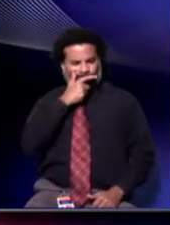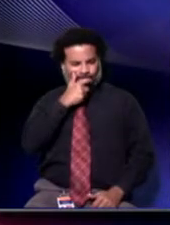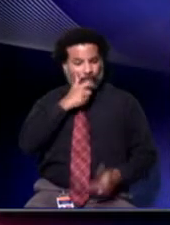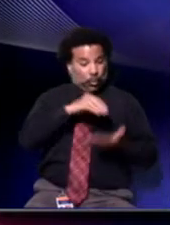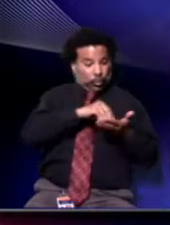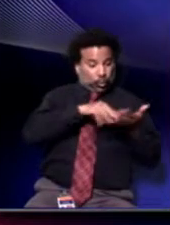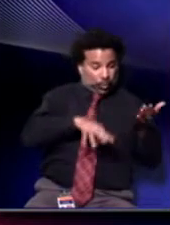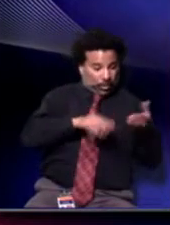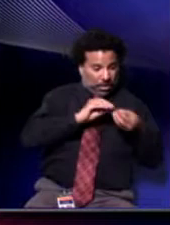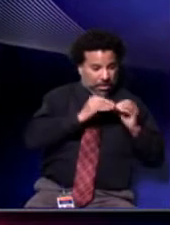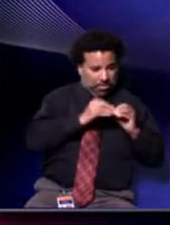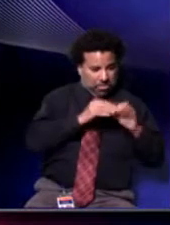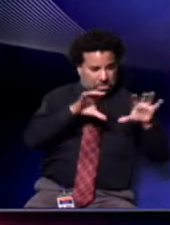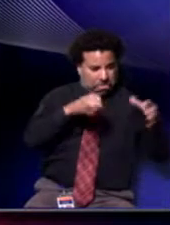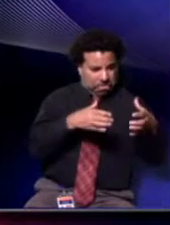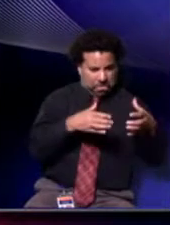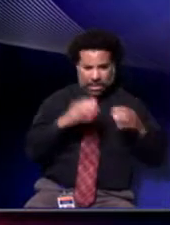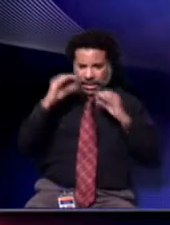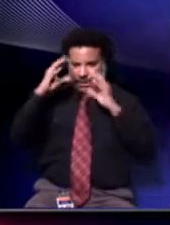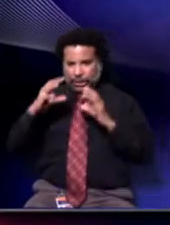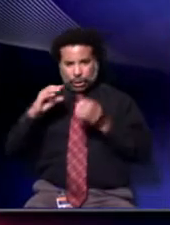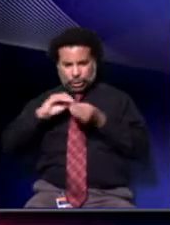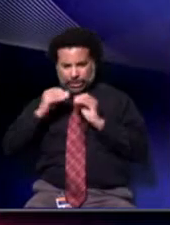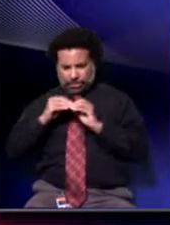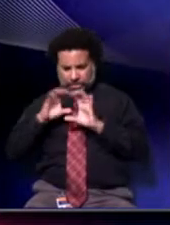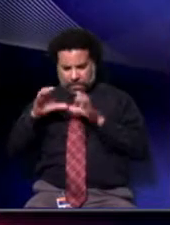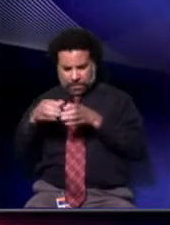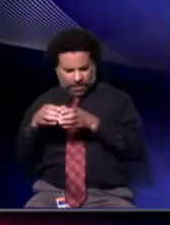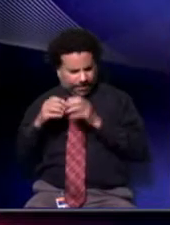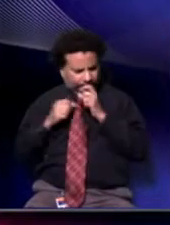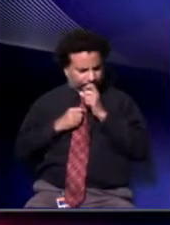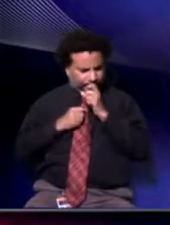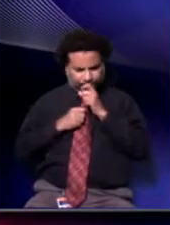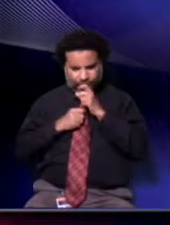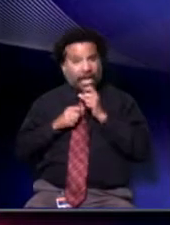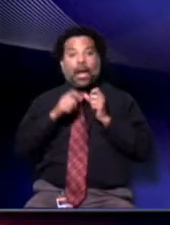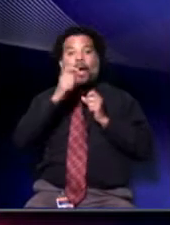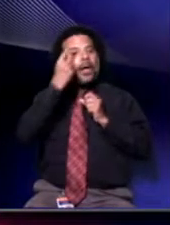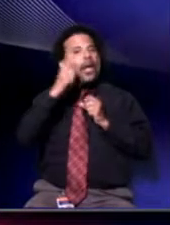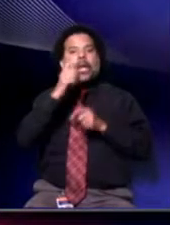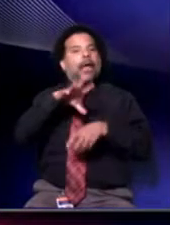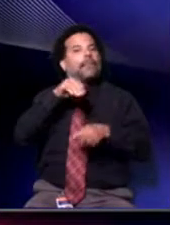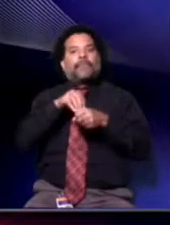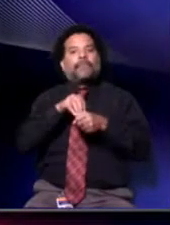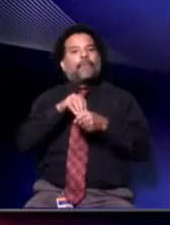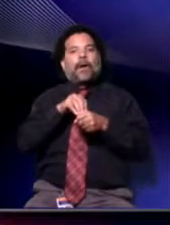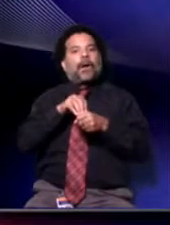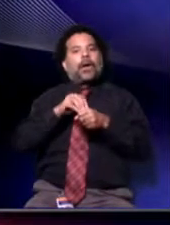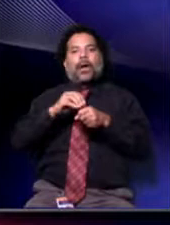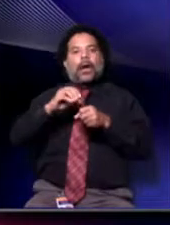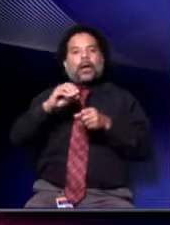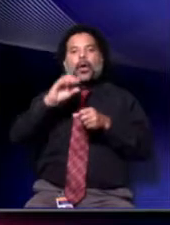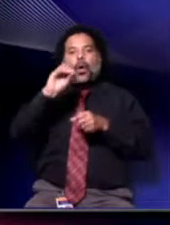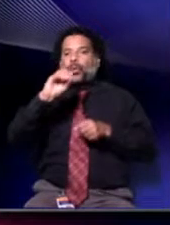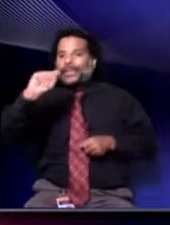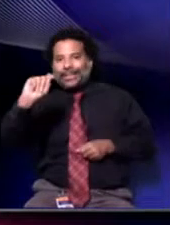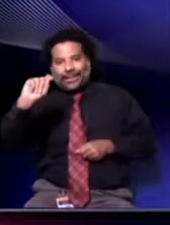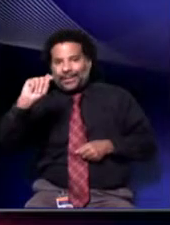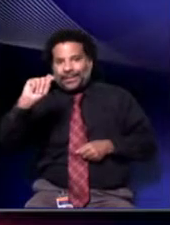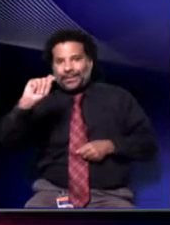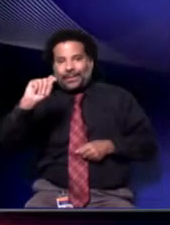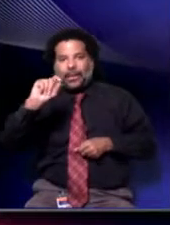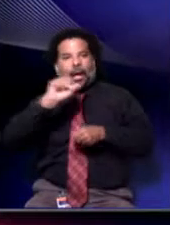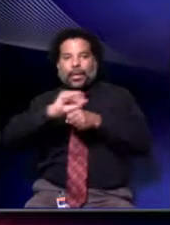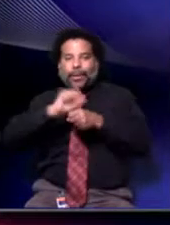teacher-student ratio. So does it include OT? Oh, it does not include the PT, service, the OTPD and